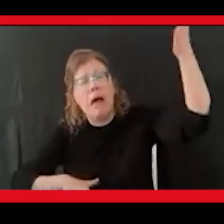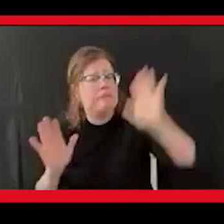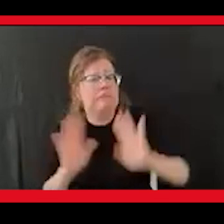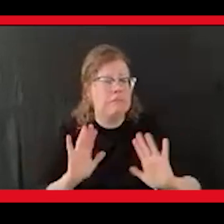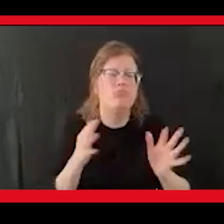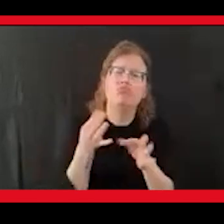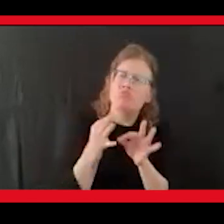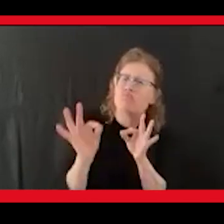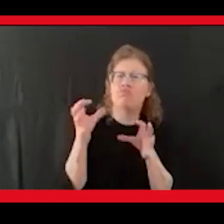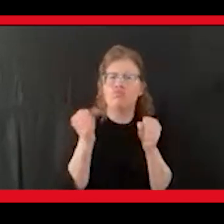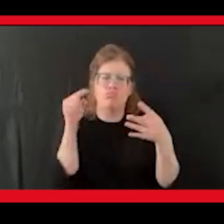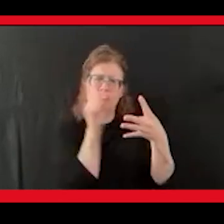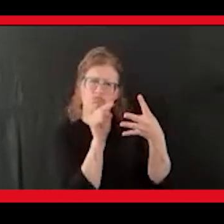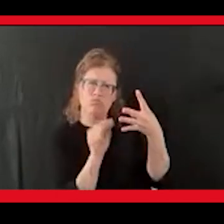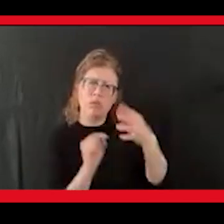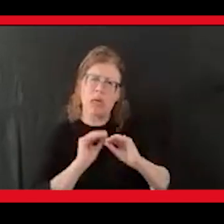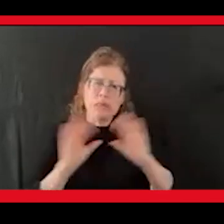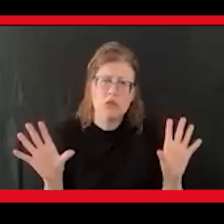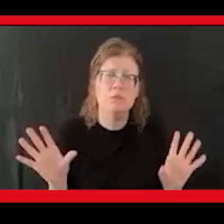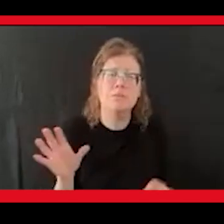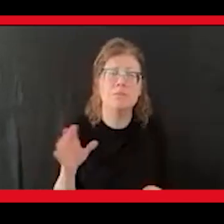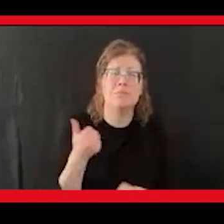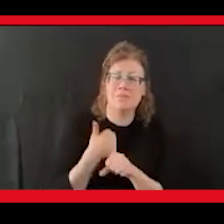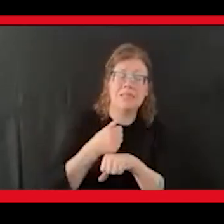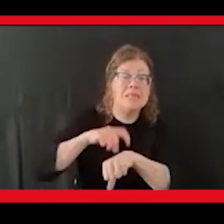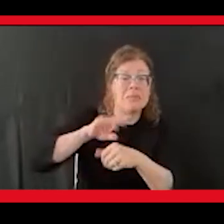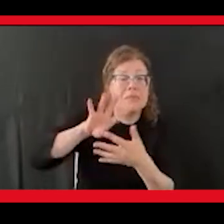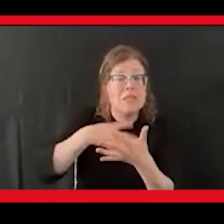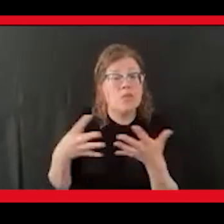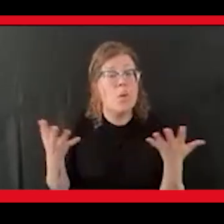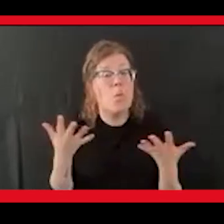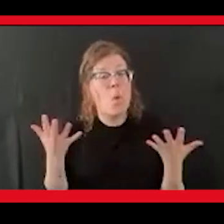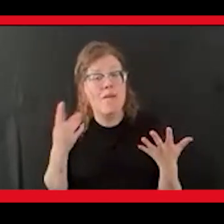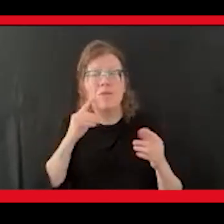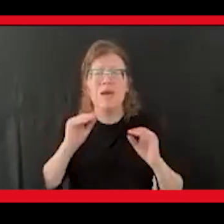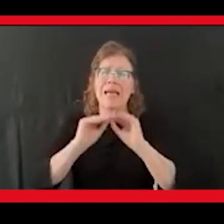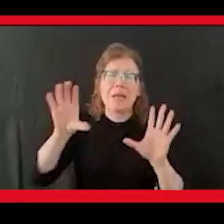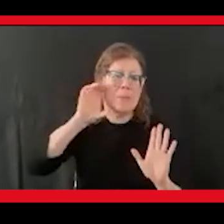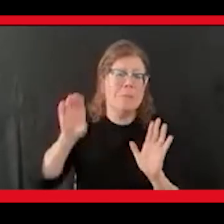the assessors to see how you've planned your project in a succinct way.